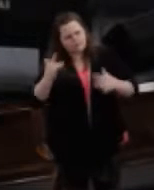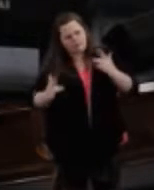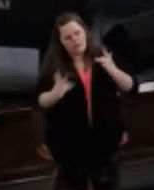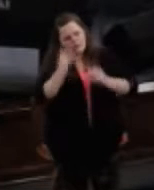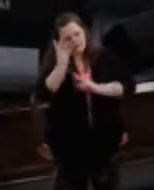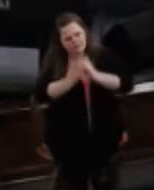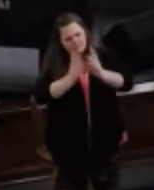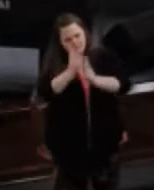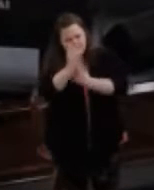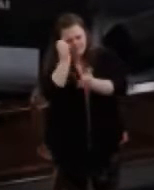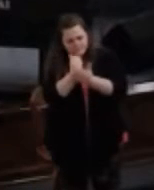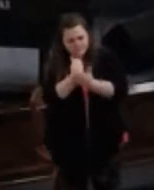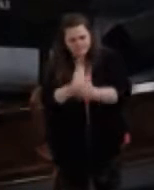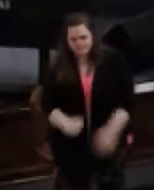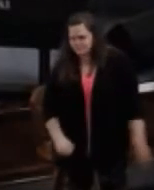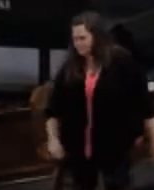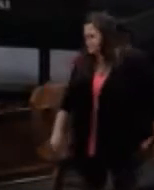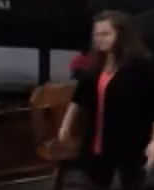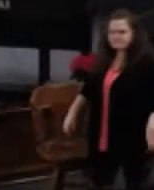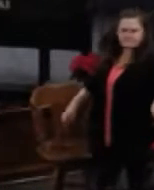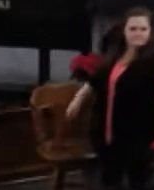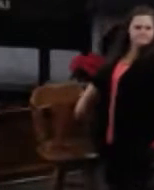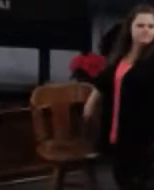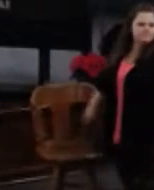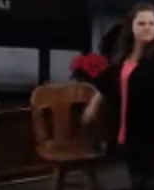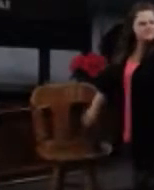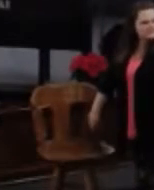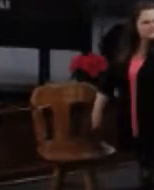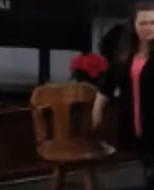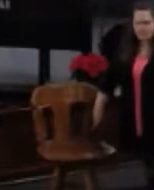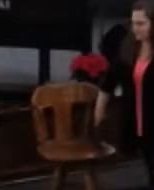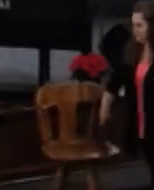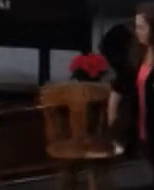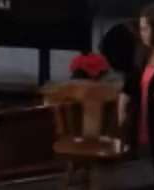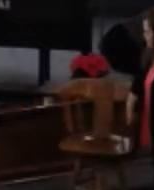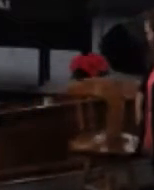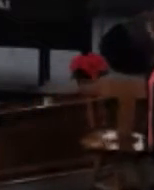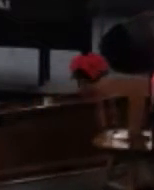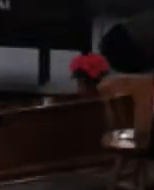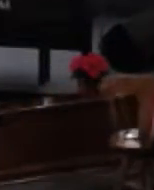Amen. Would you stand and would you sing with me? Sing with us.